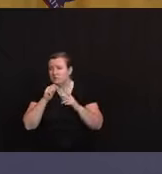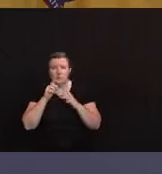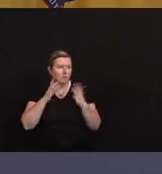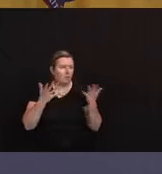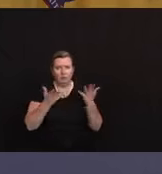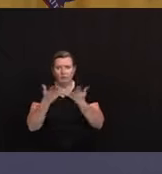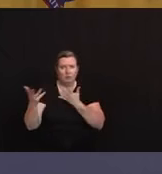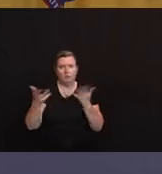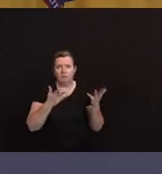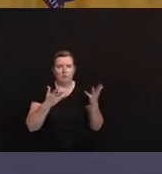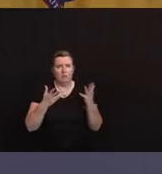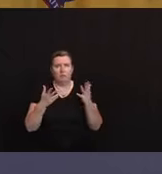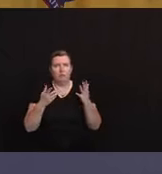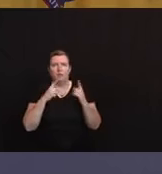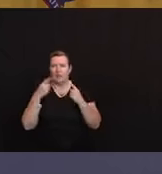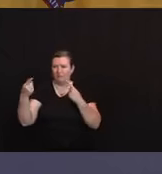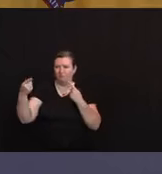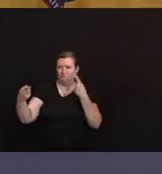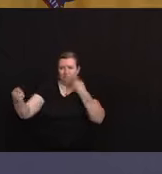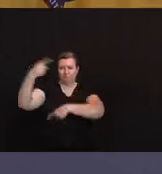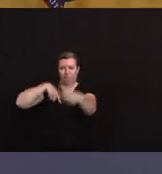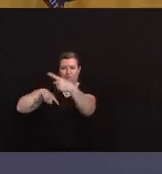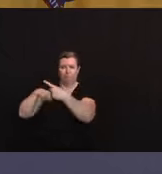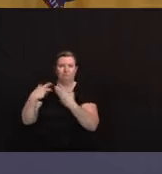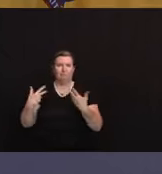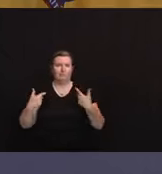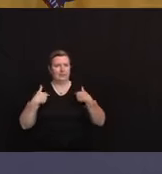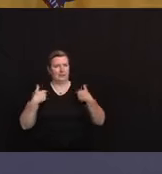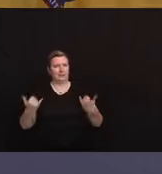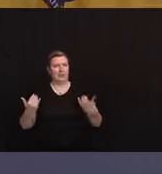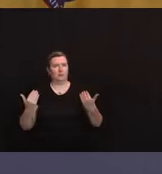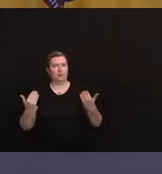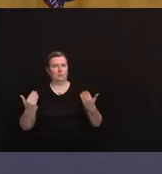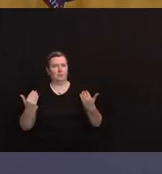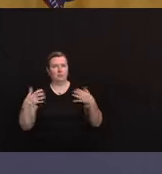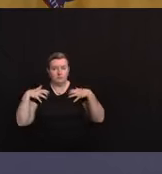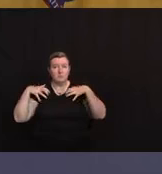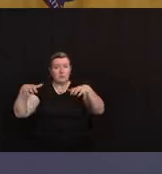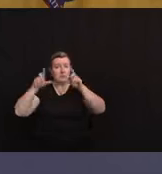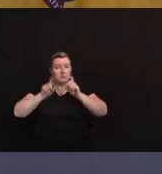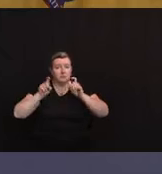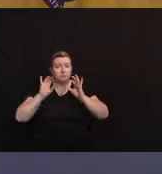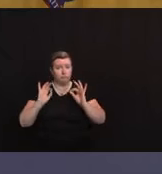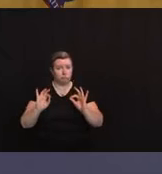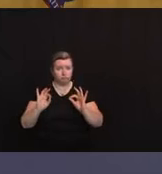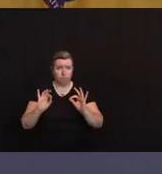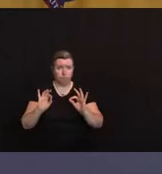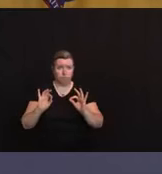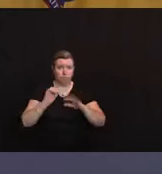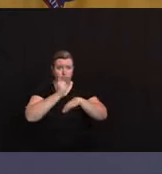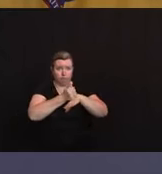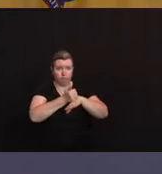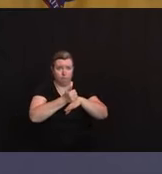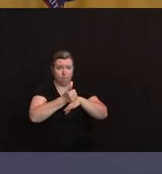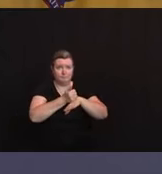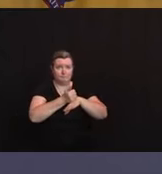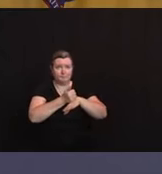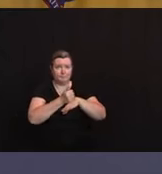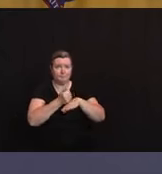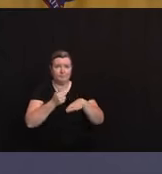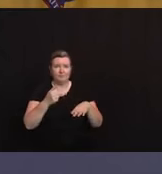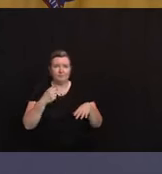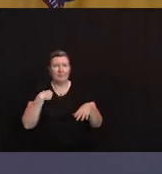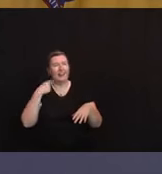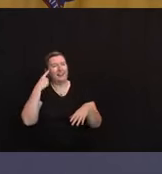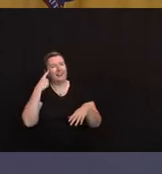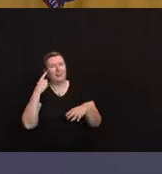last week, we had 38,000 tests per capita. That would put us on that day number one in the country by a lot. But